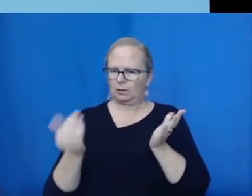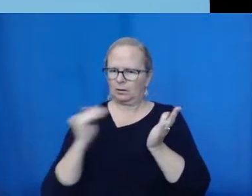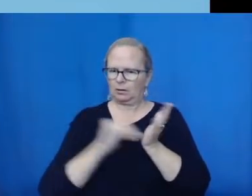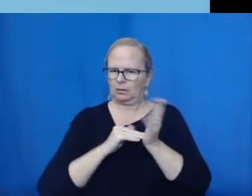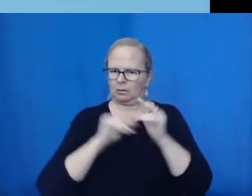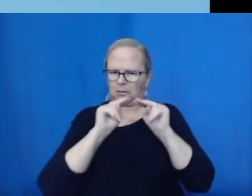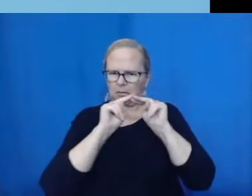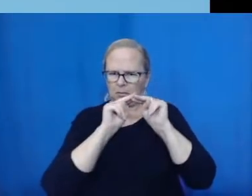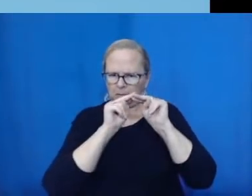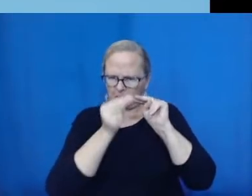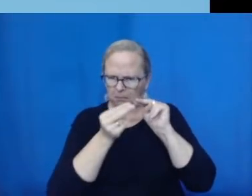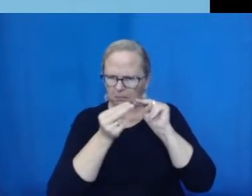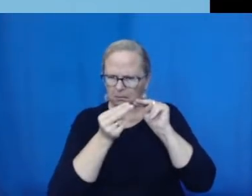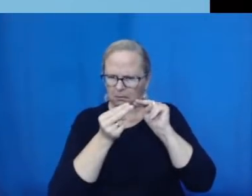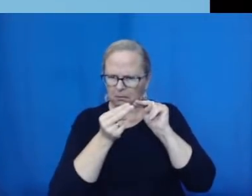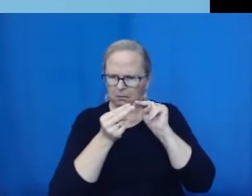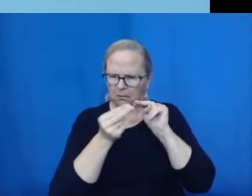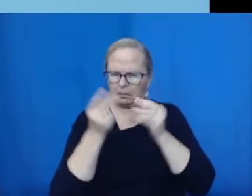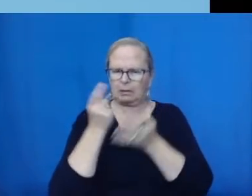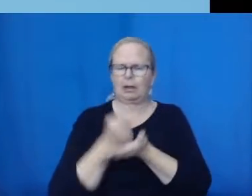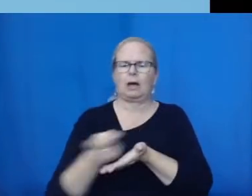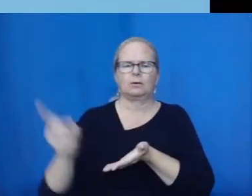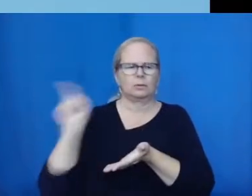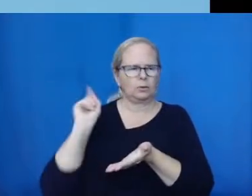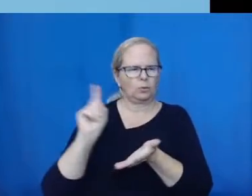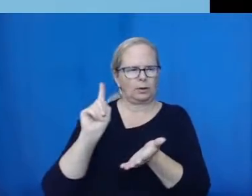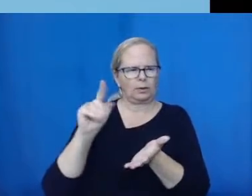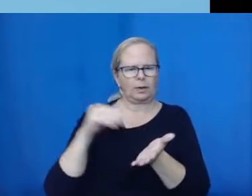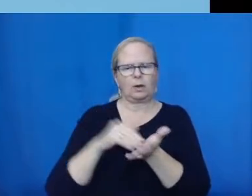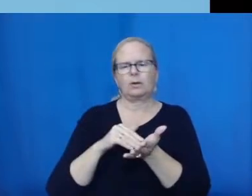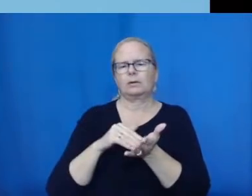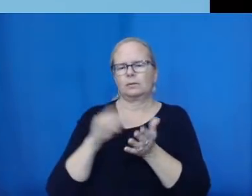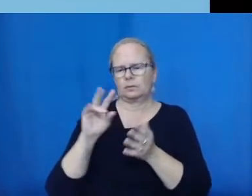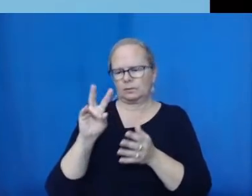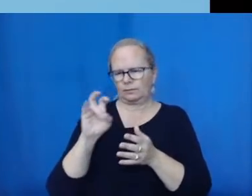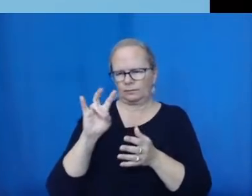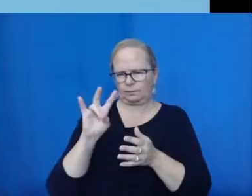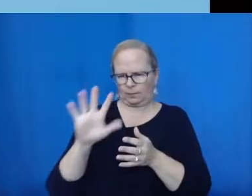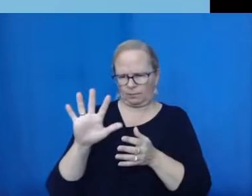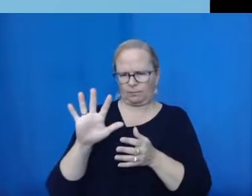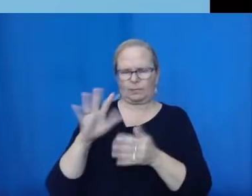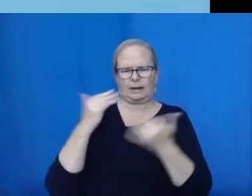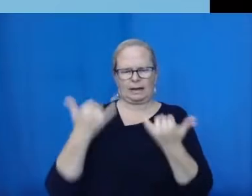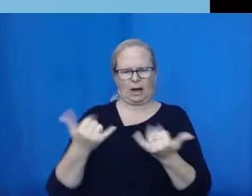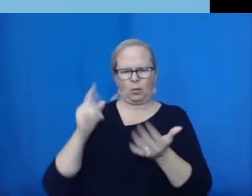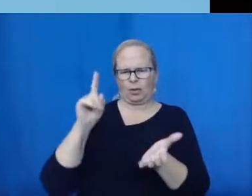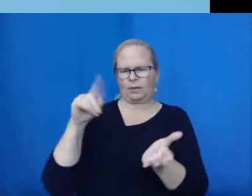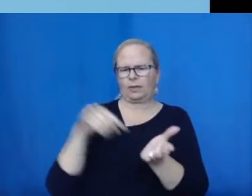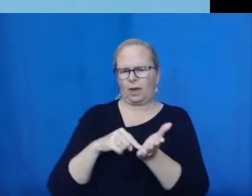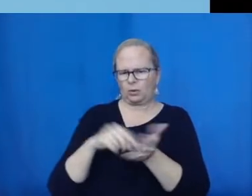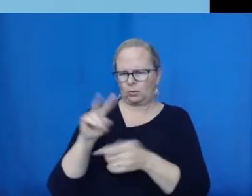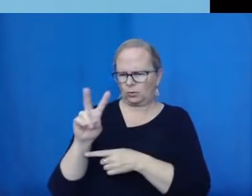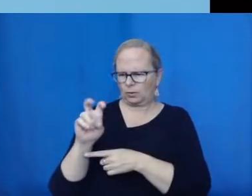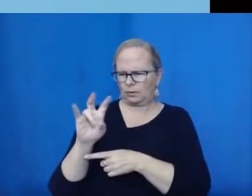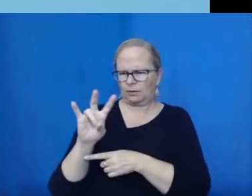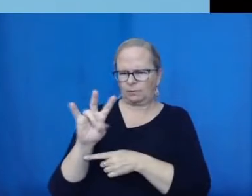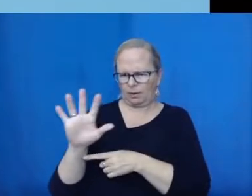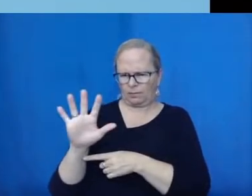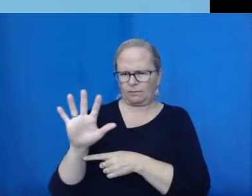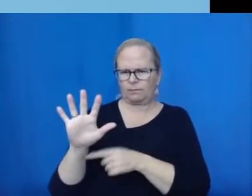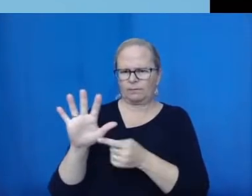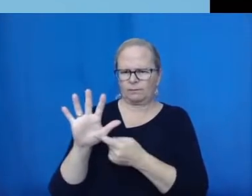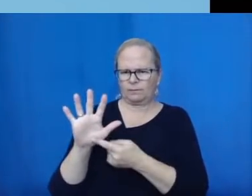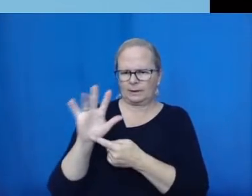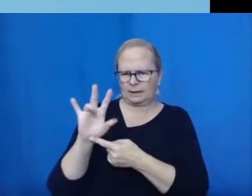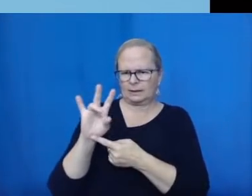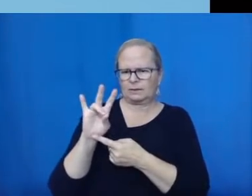a 26% drop. The 7-day average dropping 22% from 1645 to 1275. So both